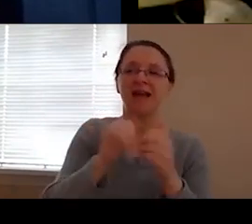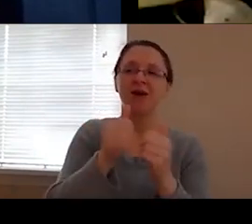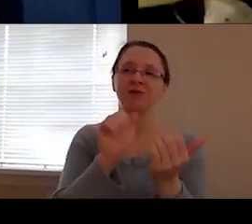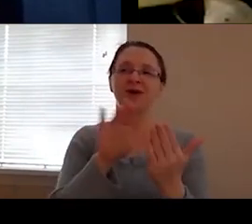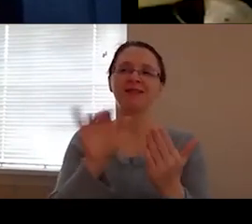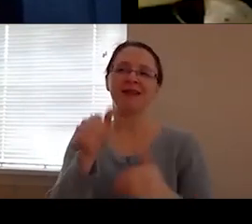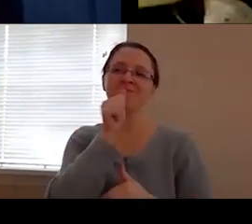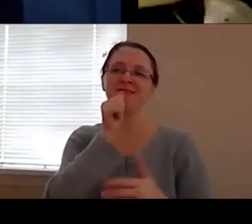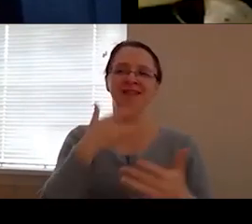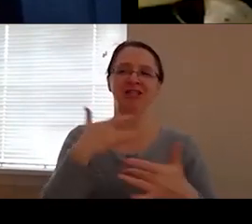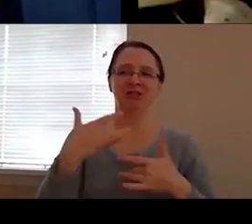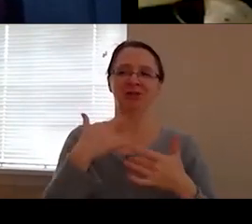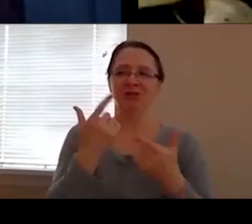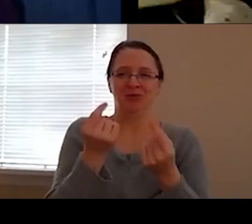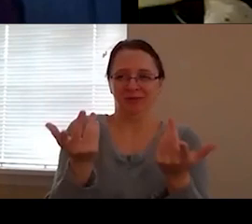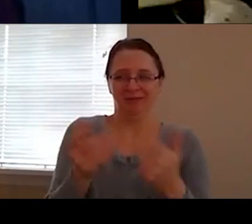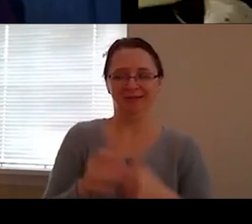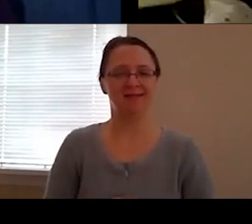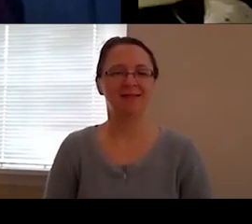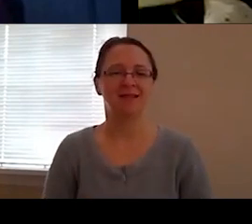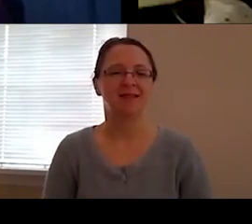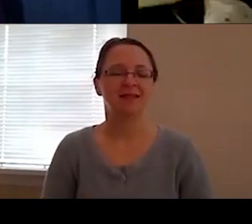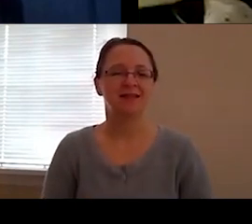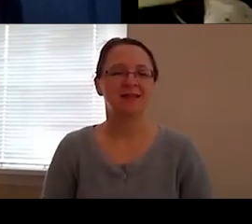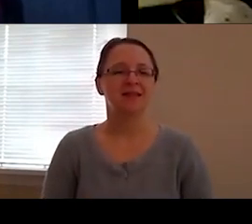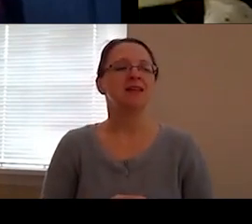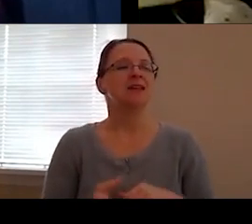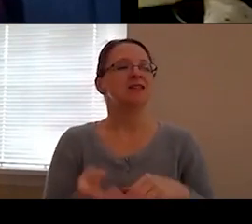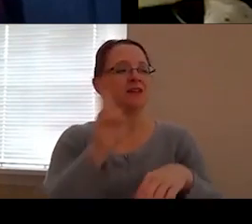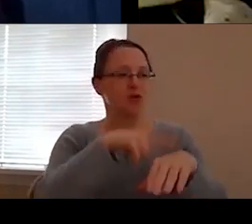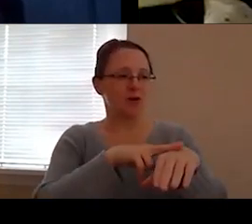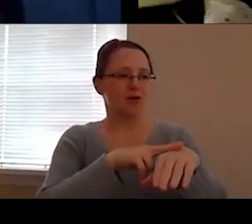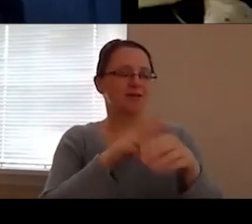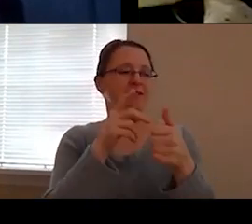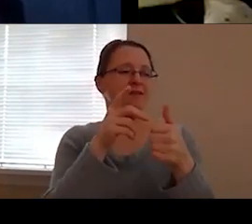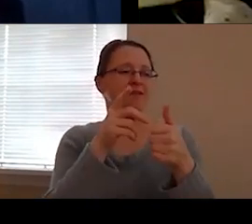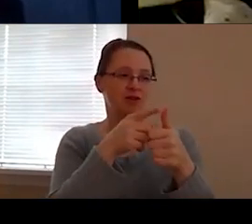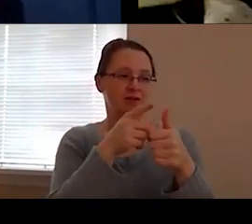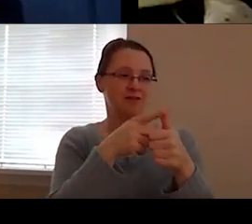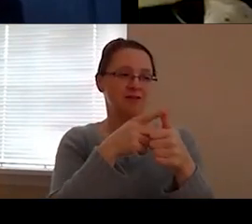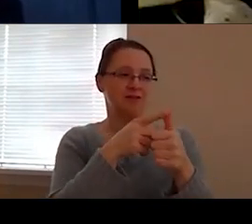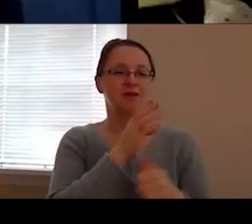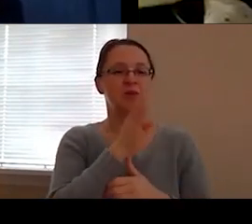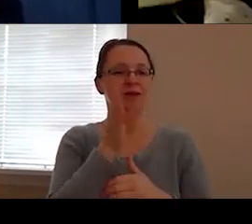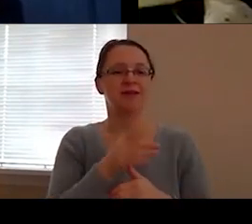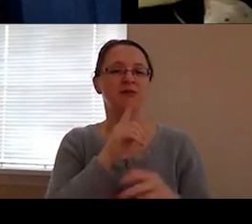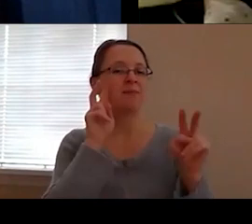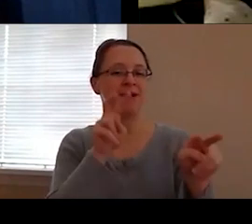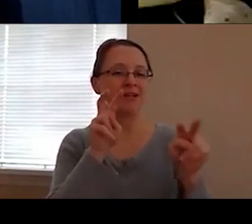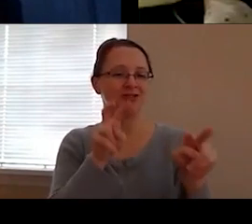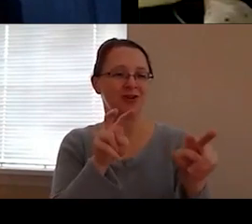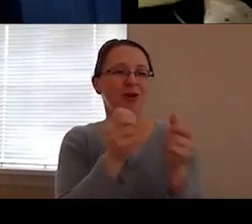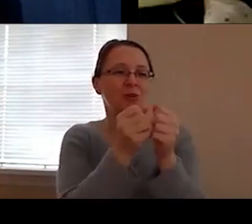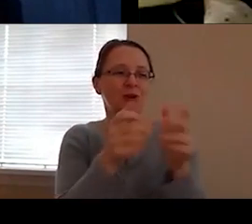privacy concerns? Yeah, so of course, the first thing, we never really monitor anything without